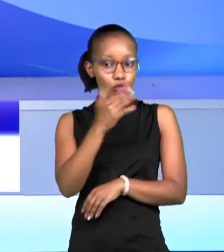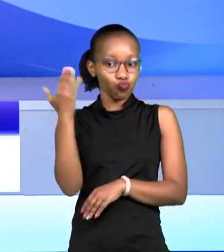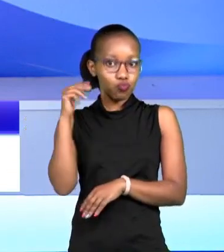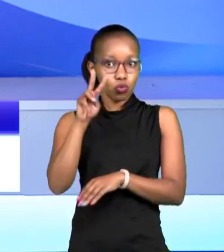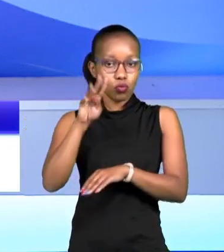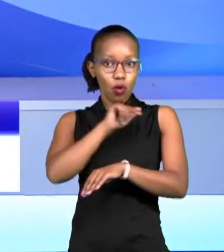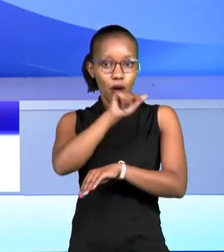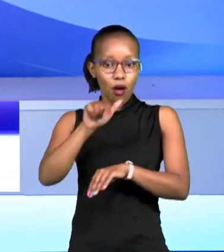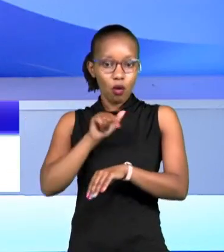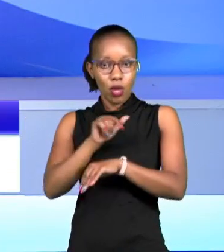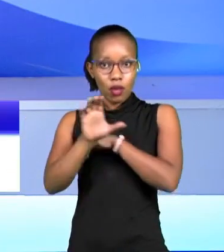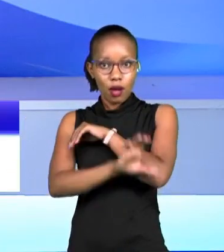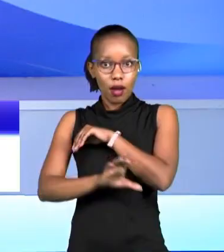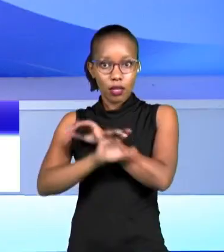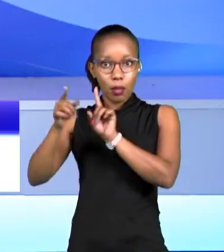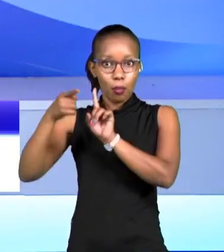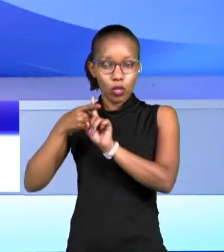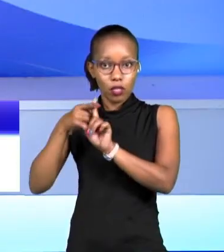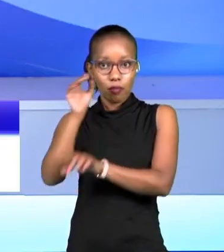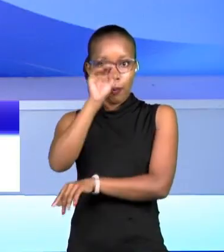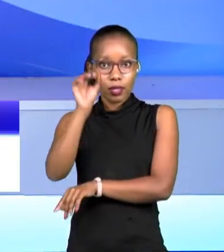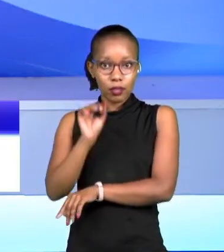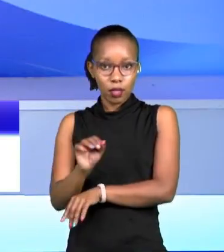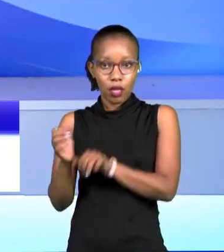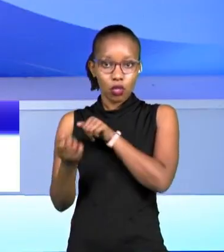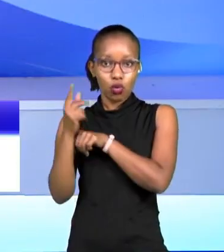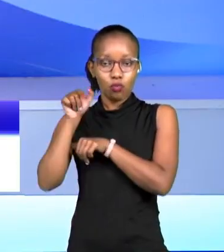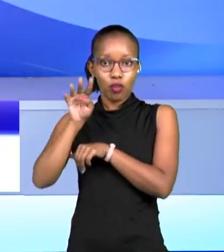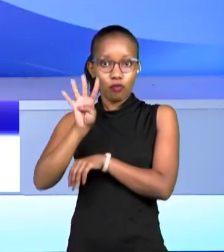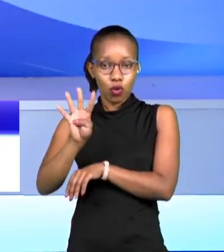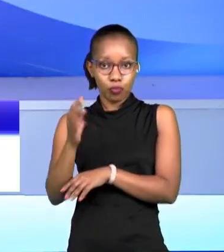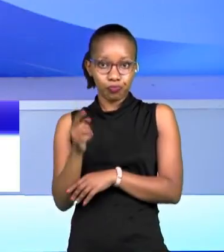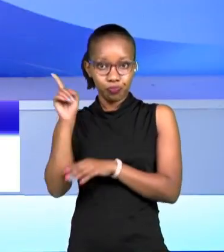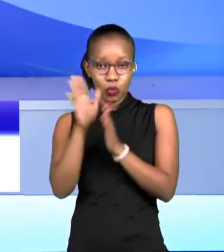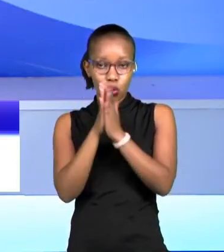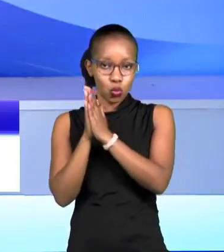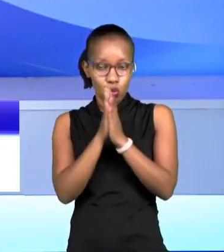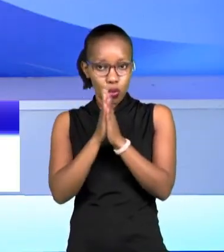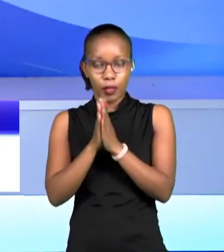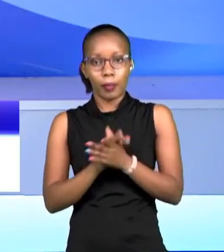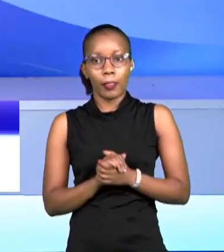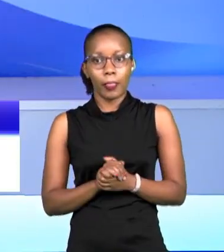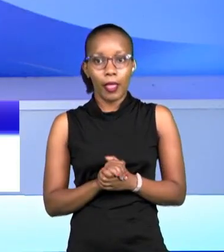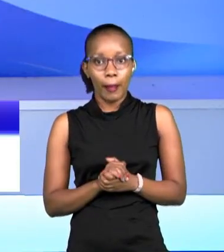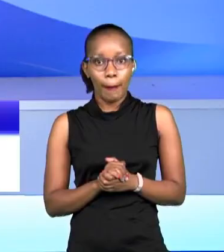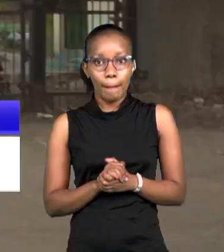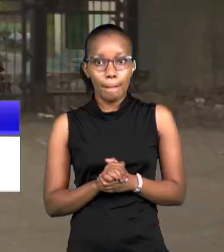24 hours as the country maintains a positivity rate of 12.4%. Daniel Kariuki reports.